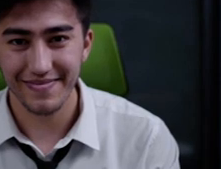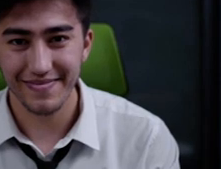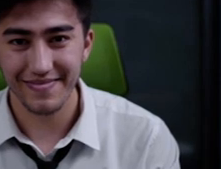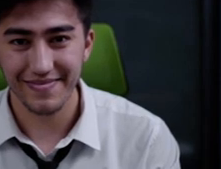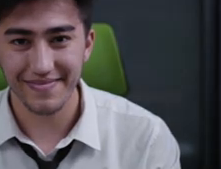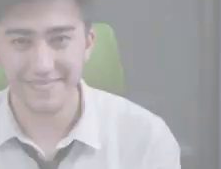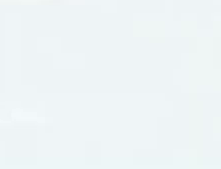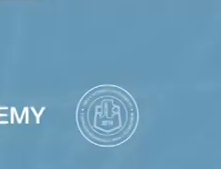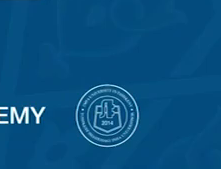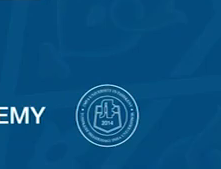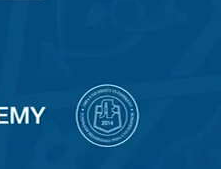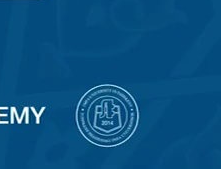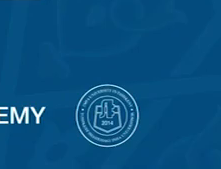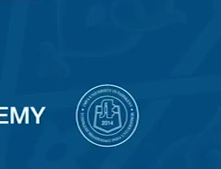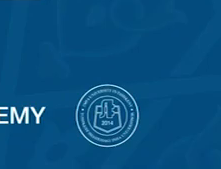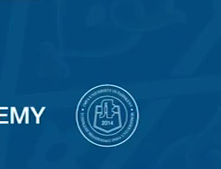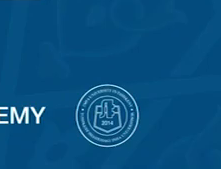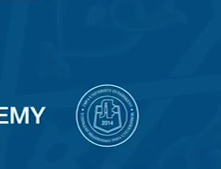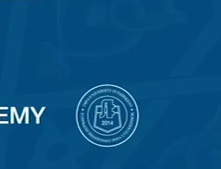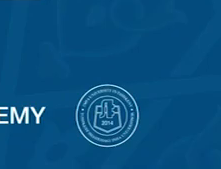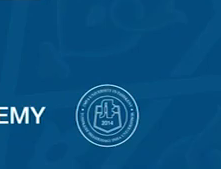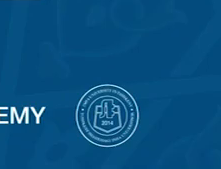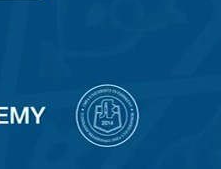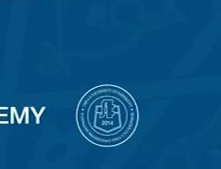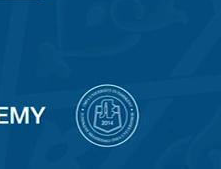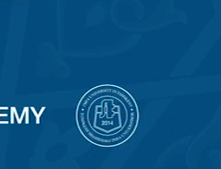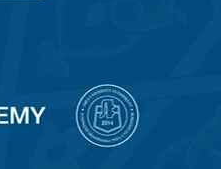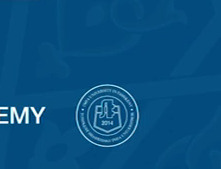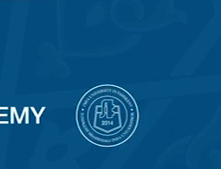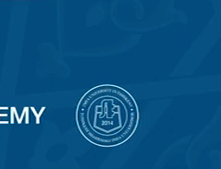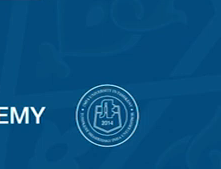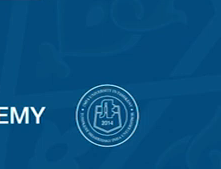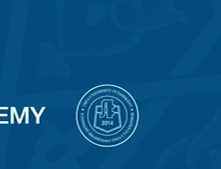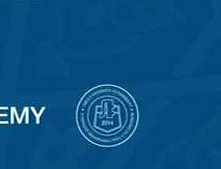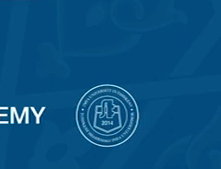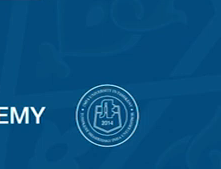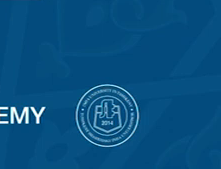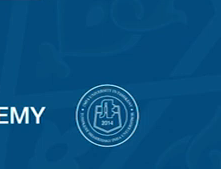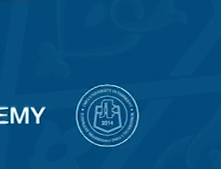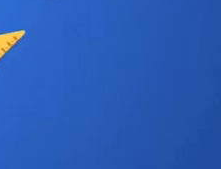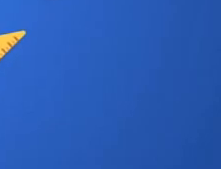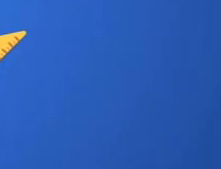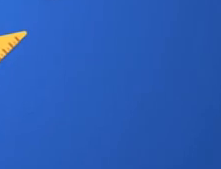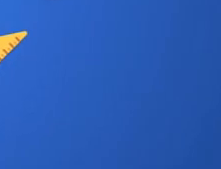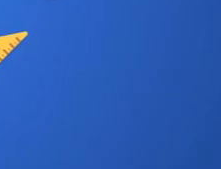of information technology. Master the profession of the future.